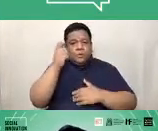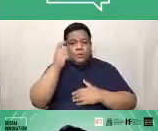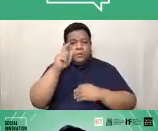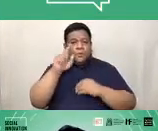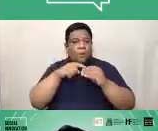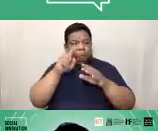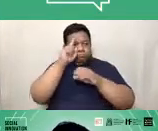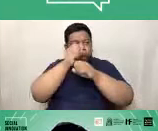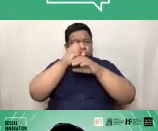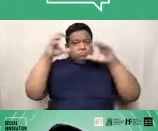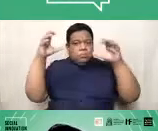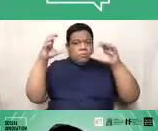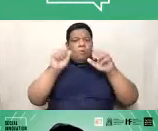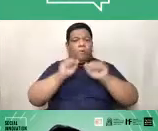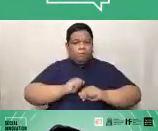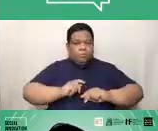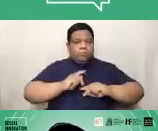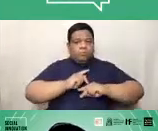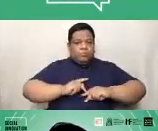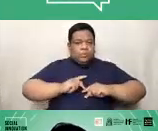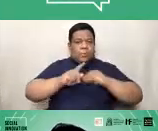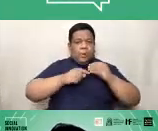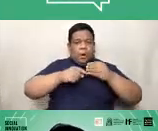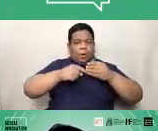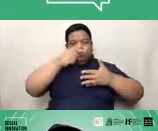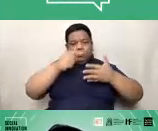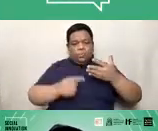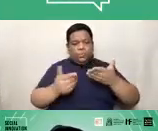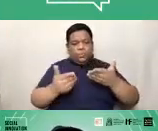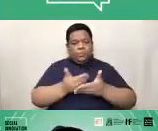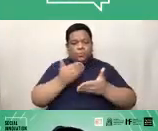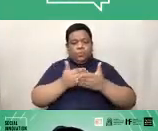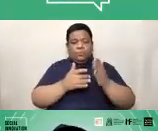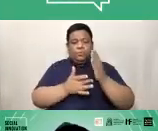and ultimately appreciation of these new technologies.